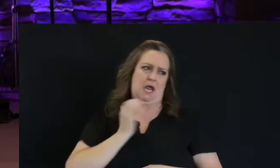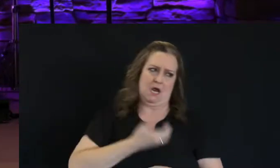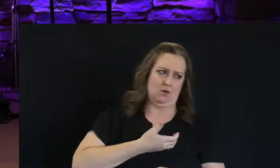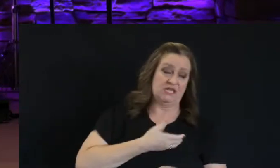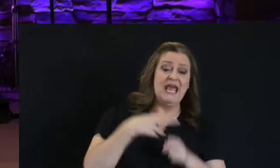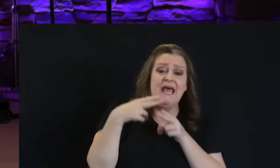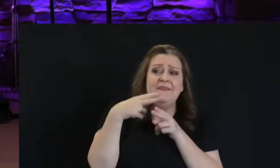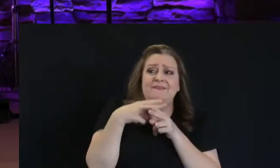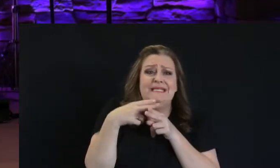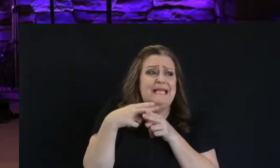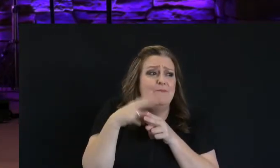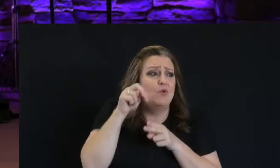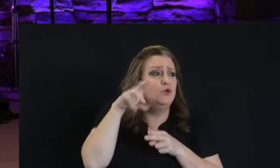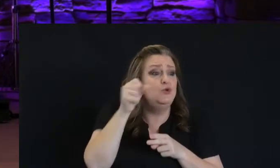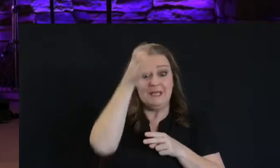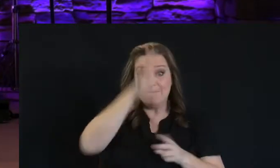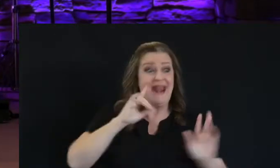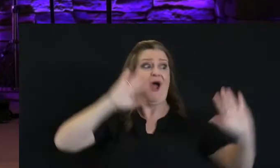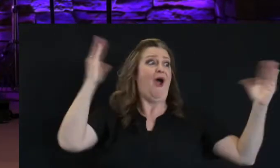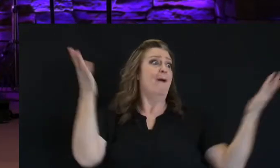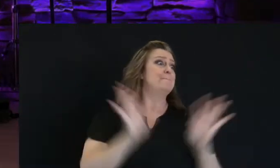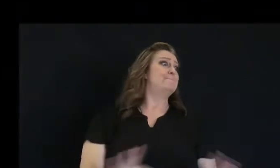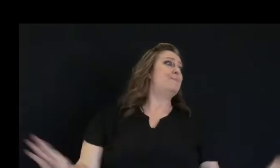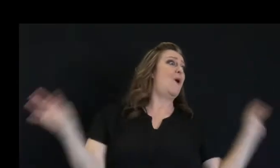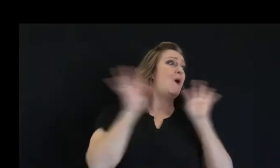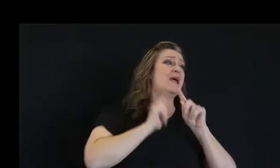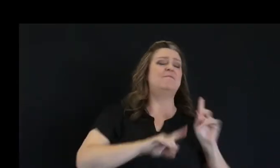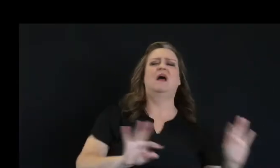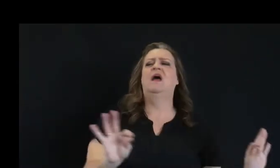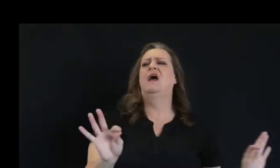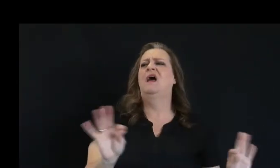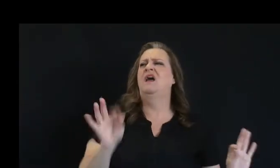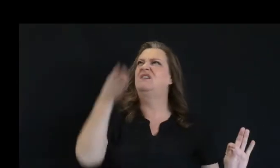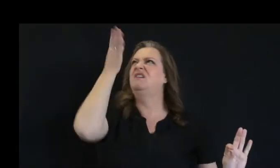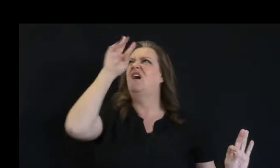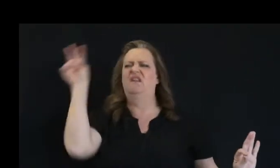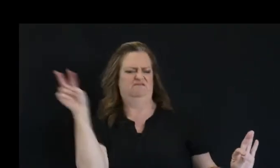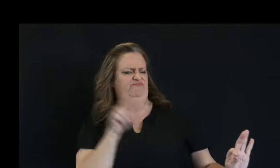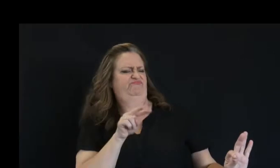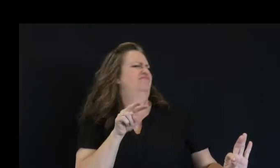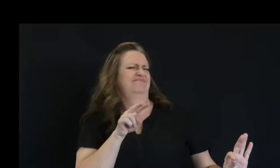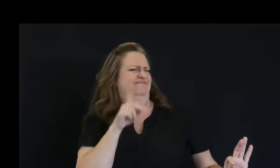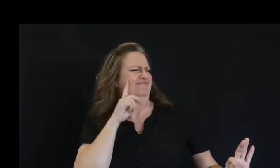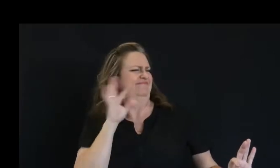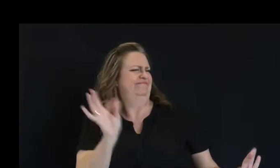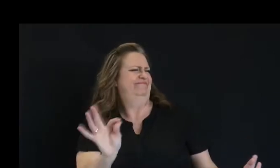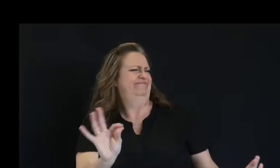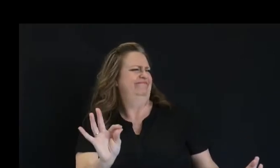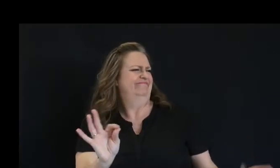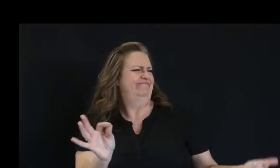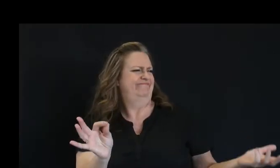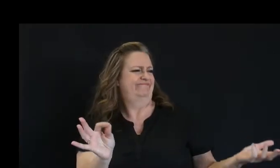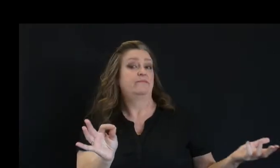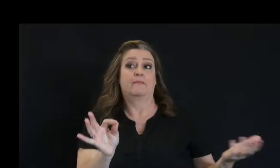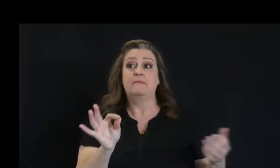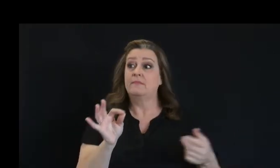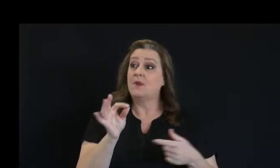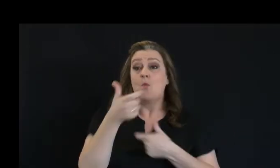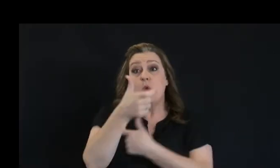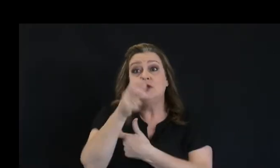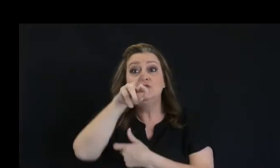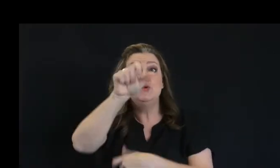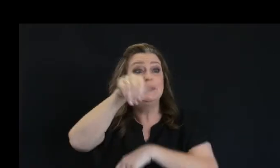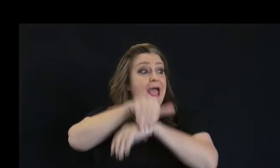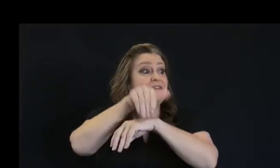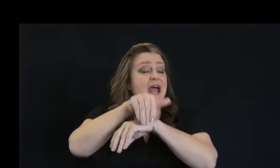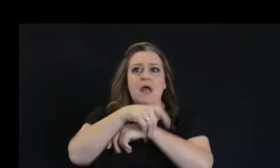men often deem of great importance is often but trivial in the mind of God. We turn on the local news, the nightly news, and we think, oh my